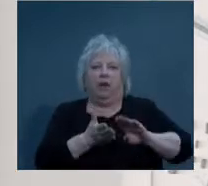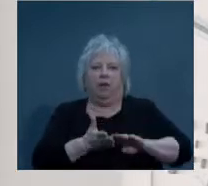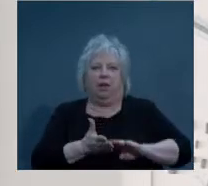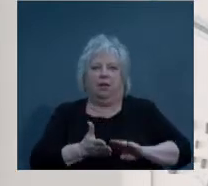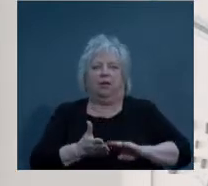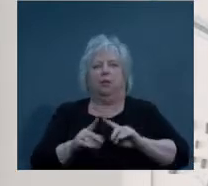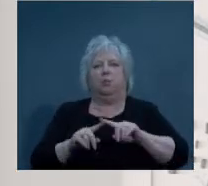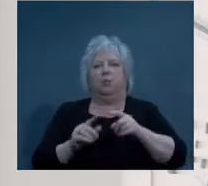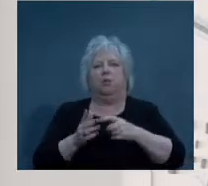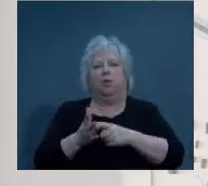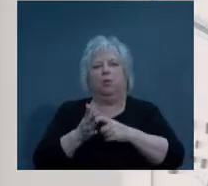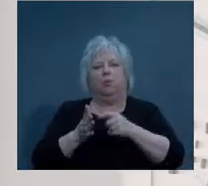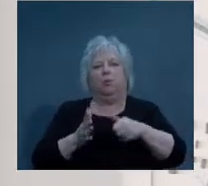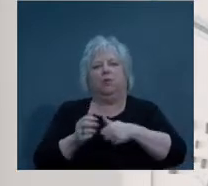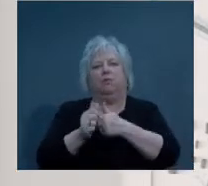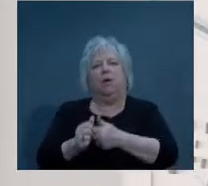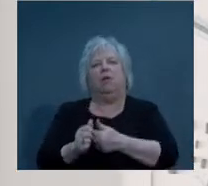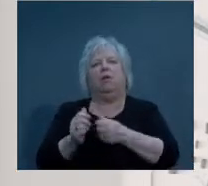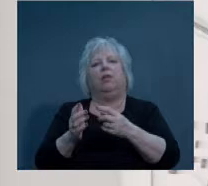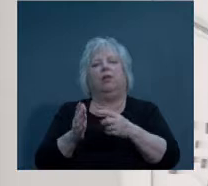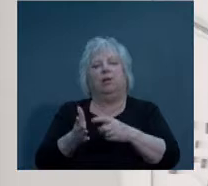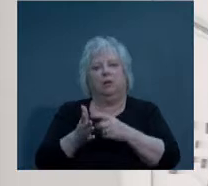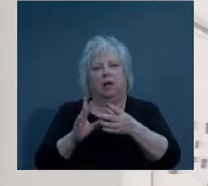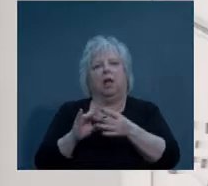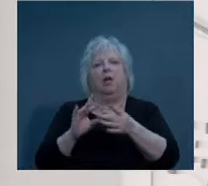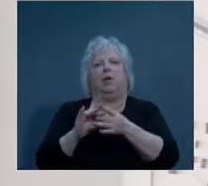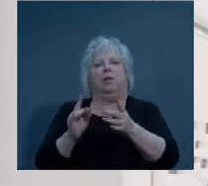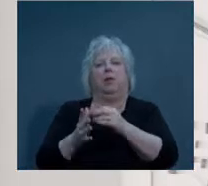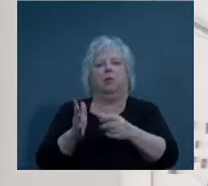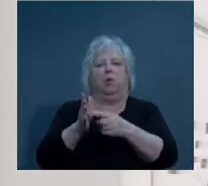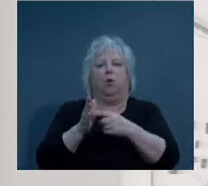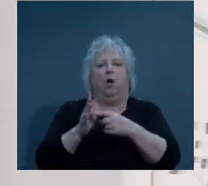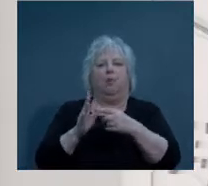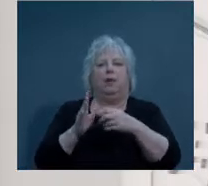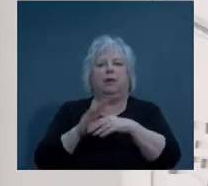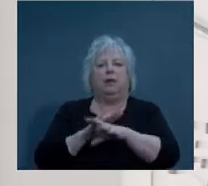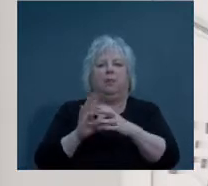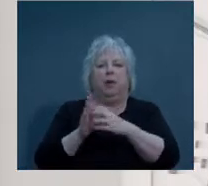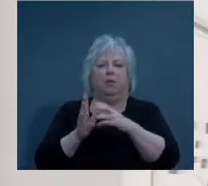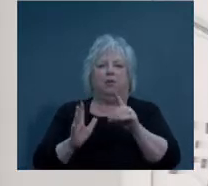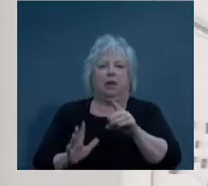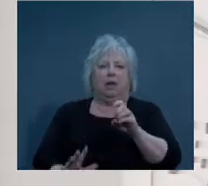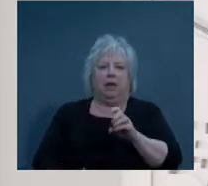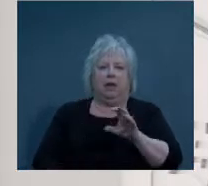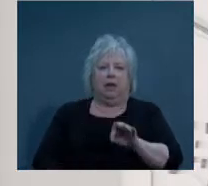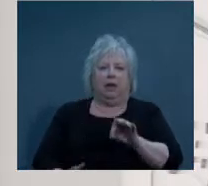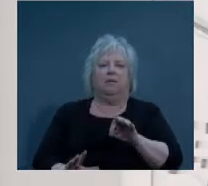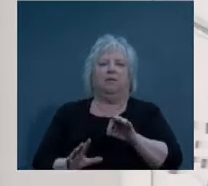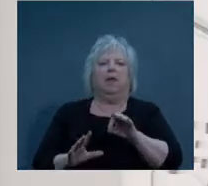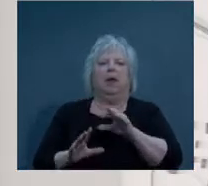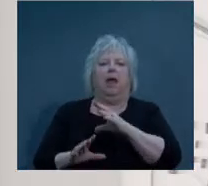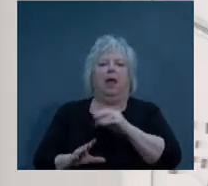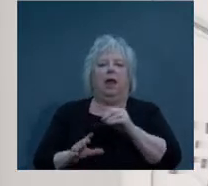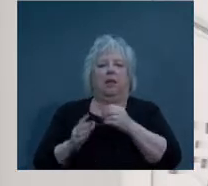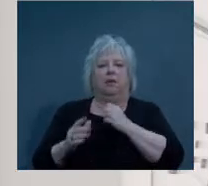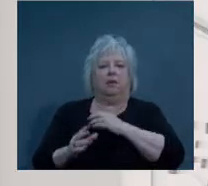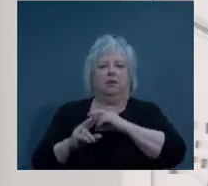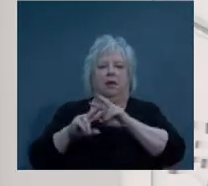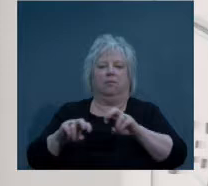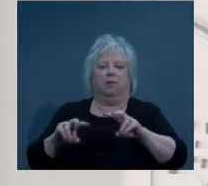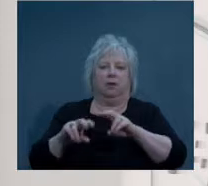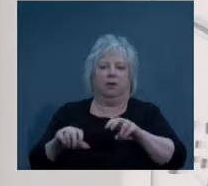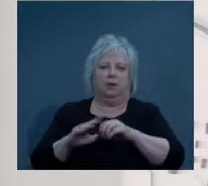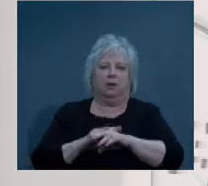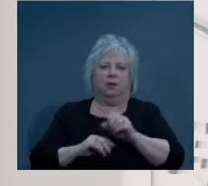to compliance with the comments and conditions outlined in paragraphs D, E, and F and the staff analysis in the